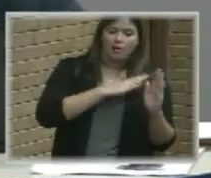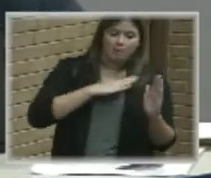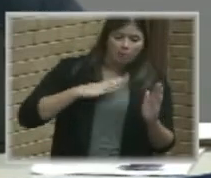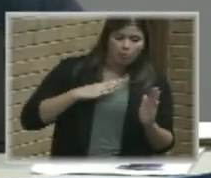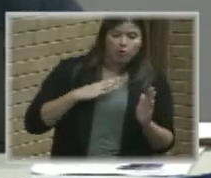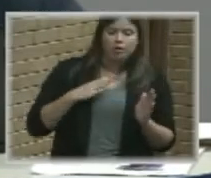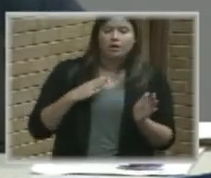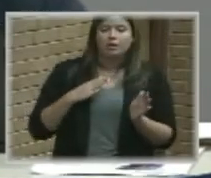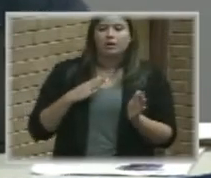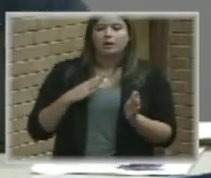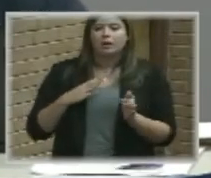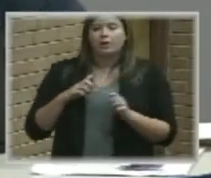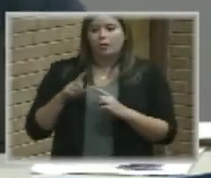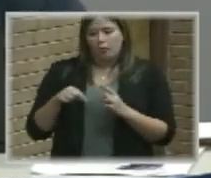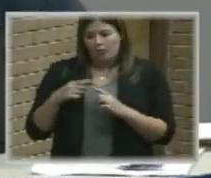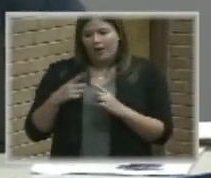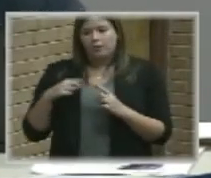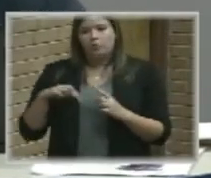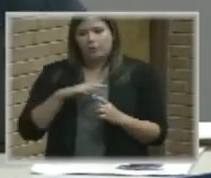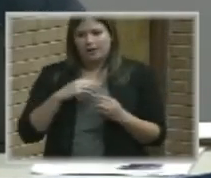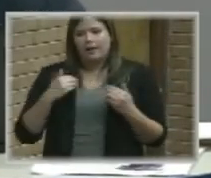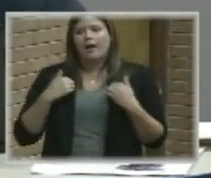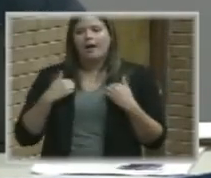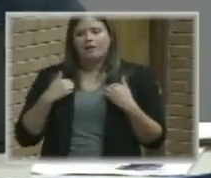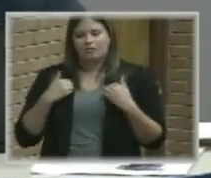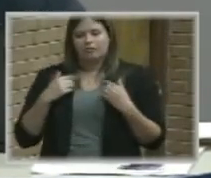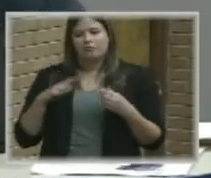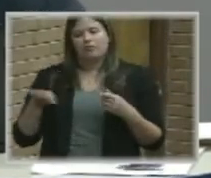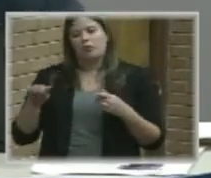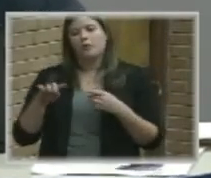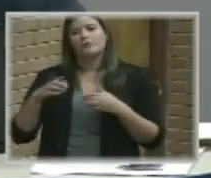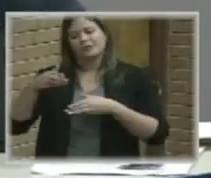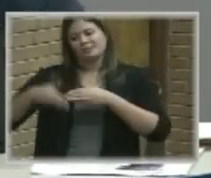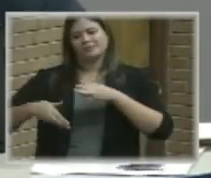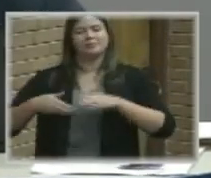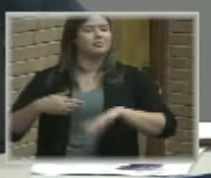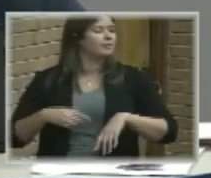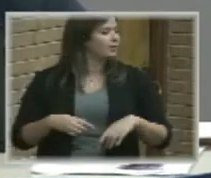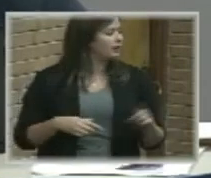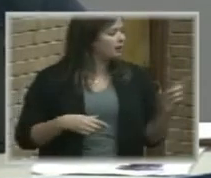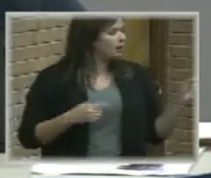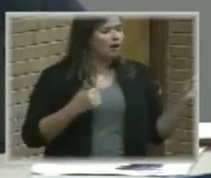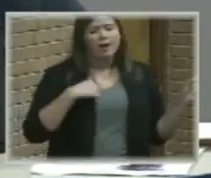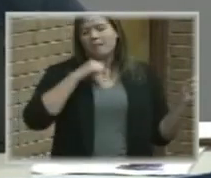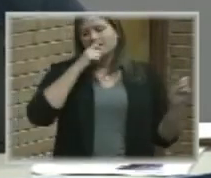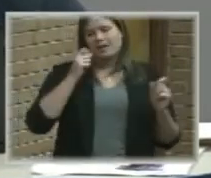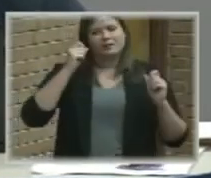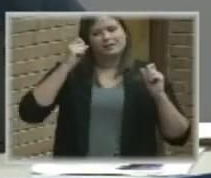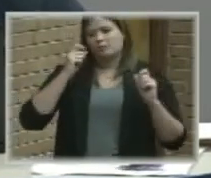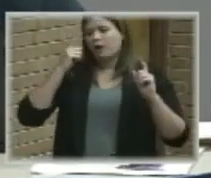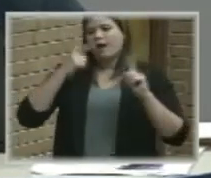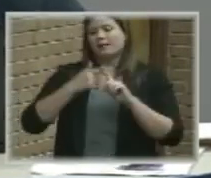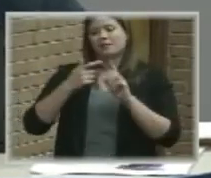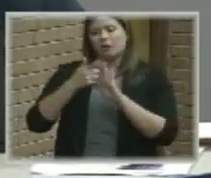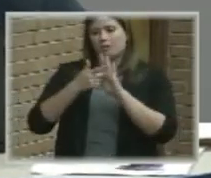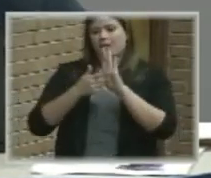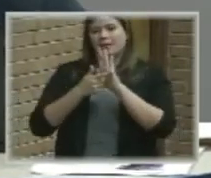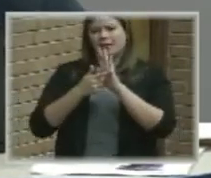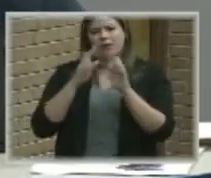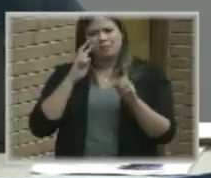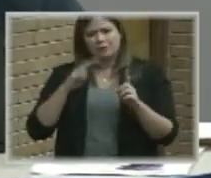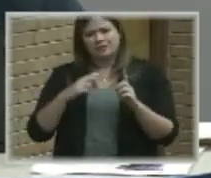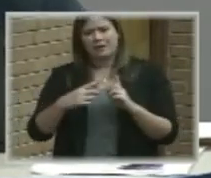of what issues we're working on. Great. And I'm not surprised that from a legal perspective, you have a lot of work to